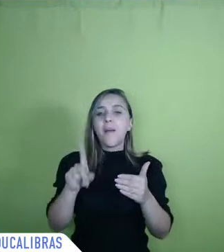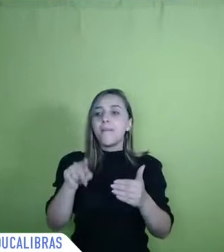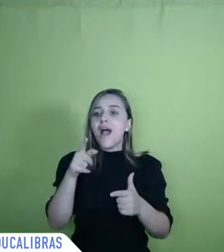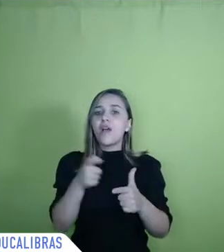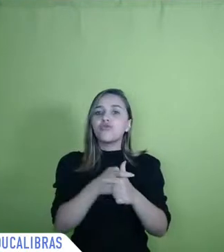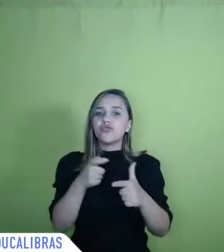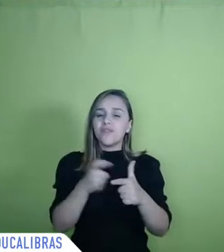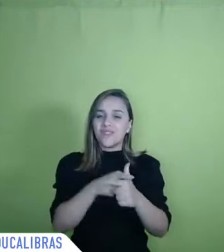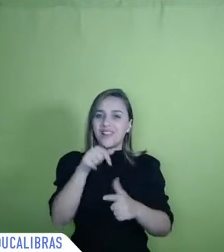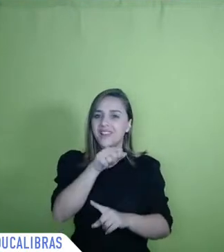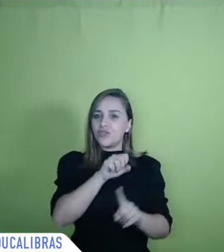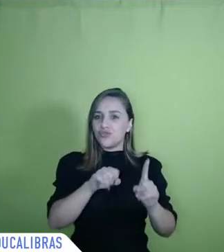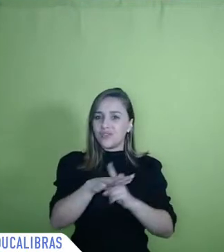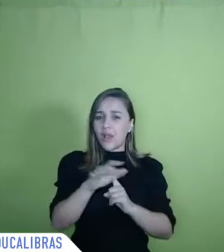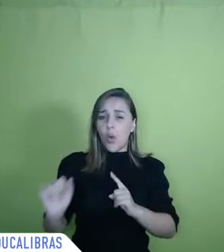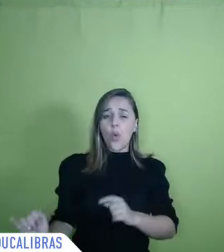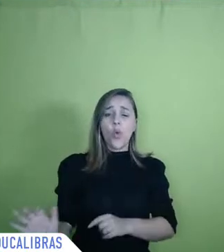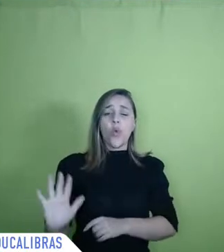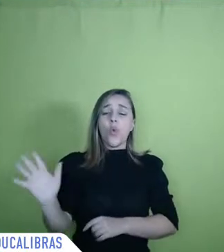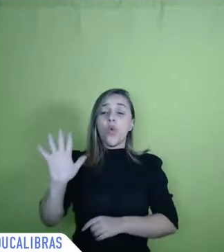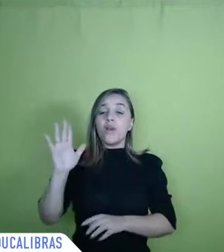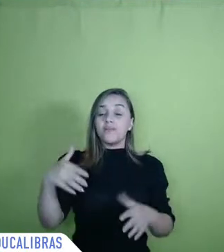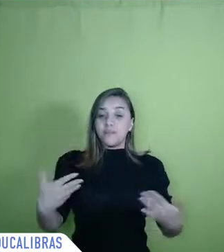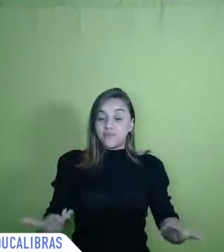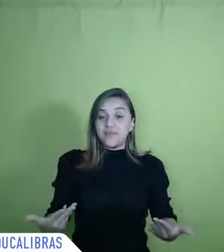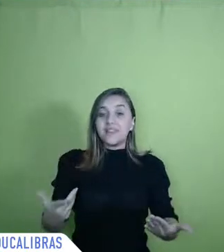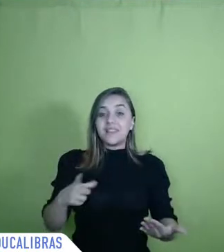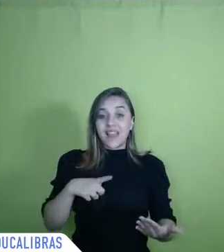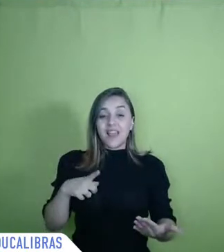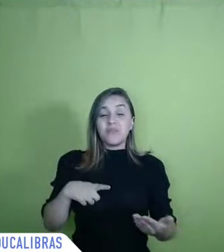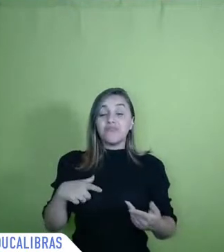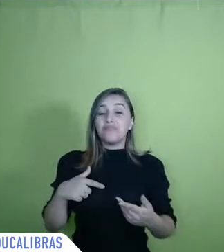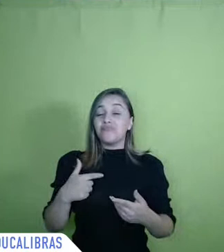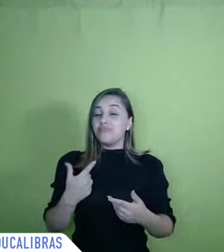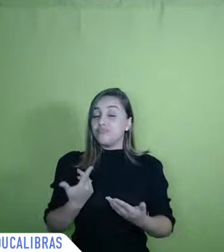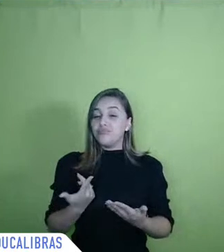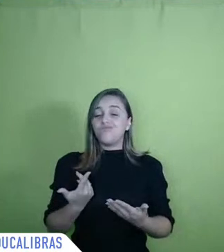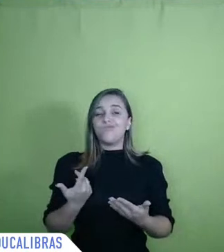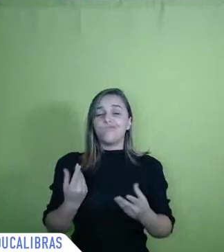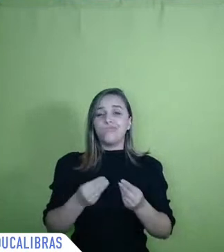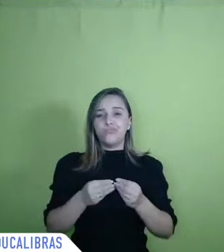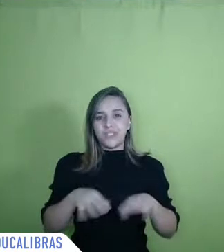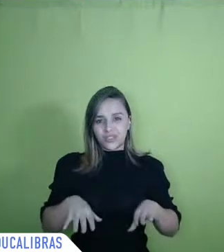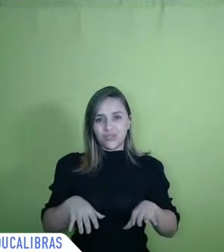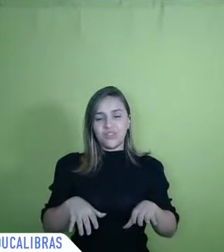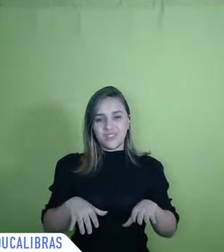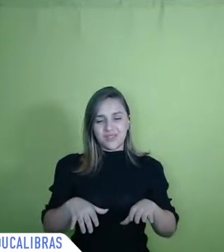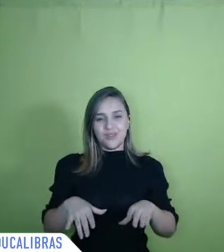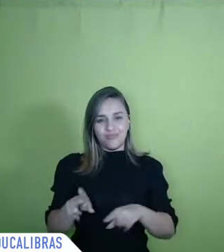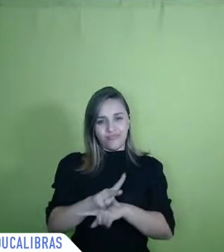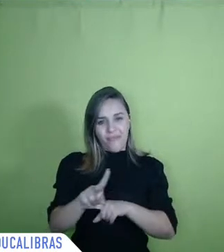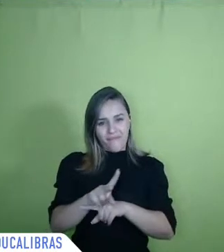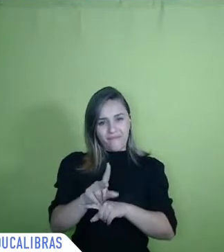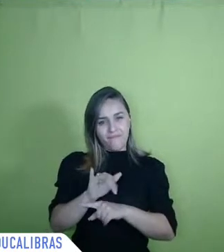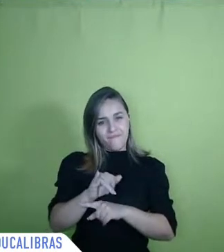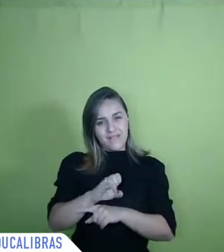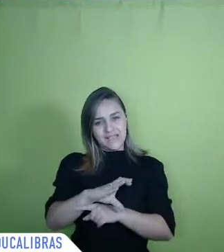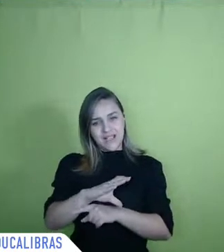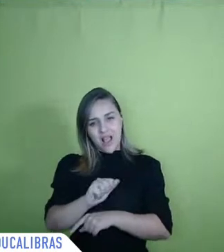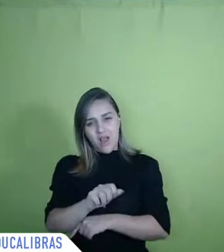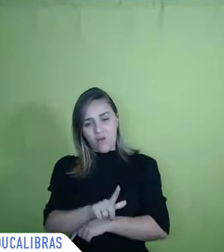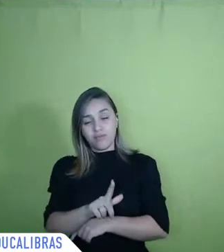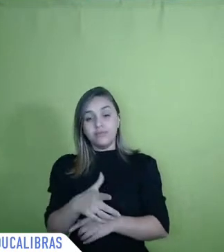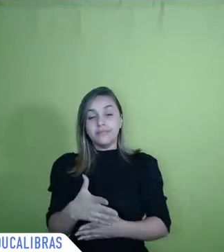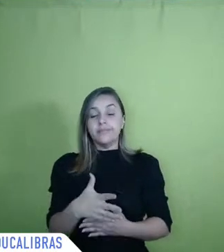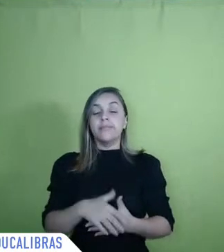terms of finances in the States. I have to manage a huge social debt with terrible